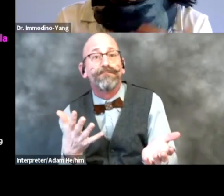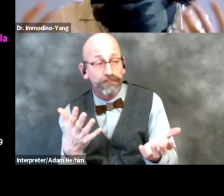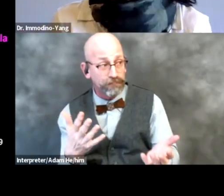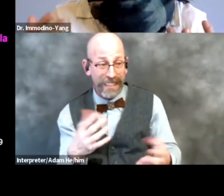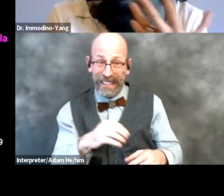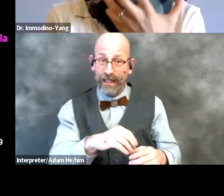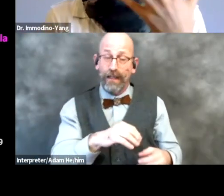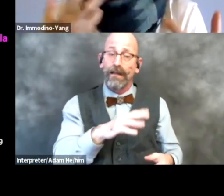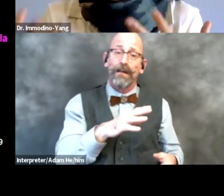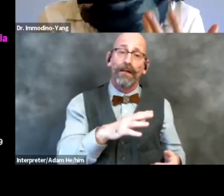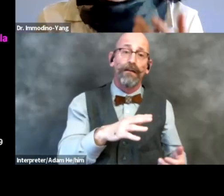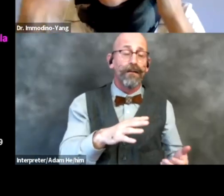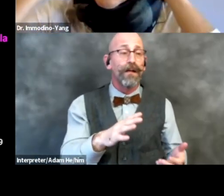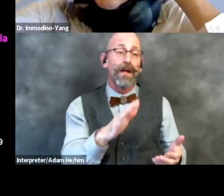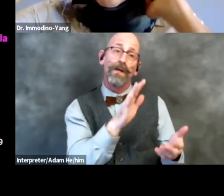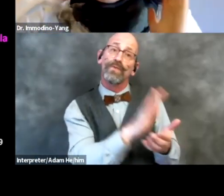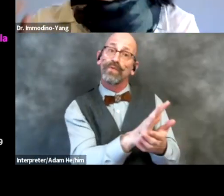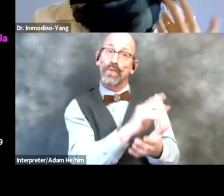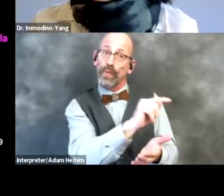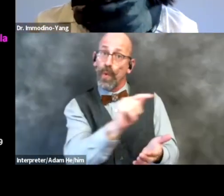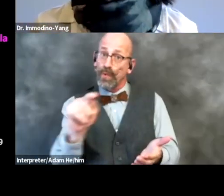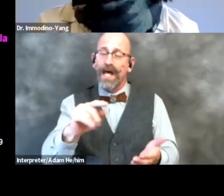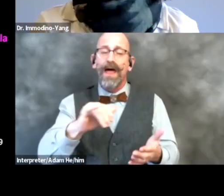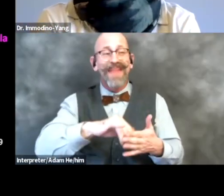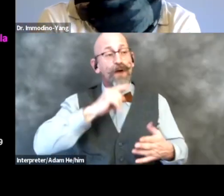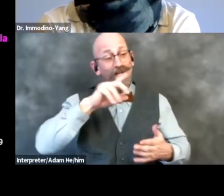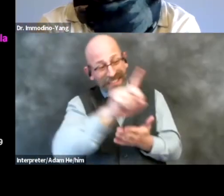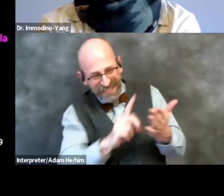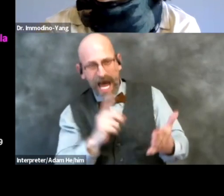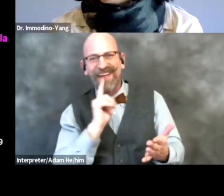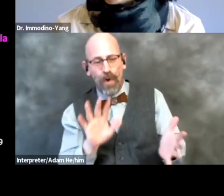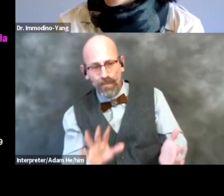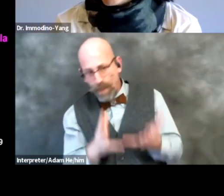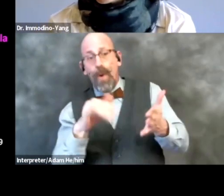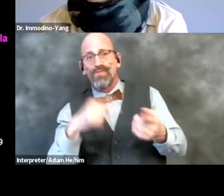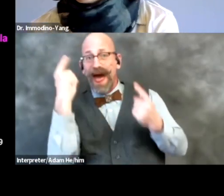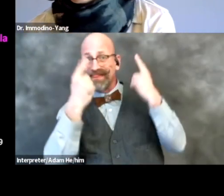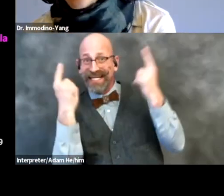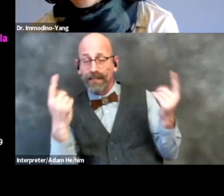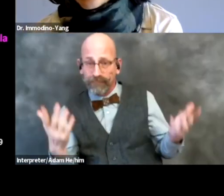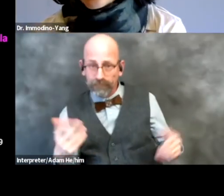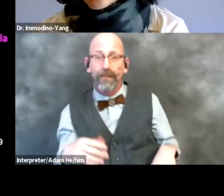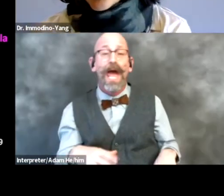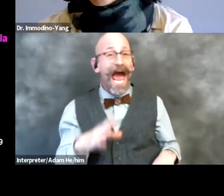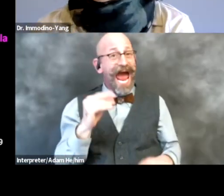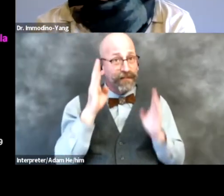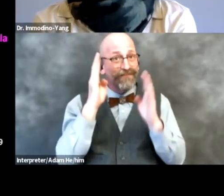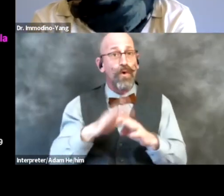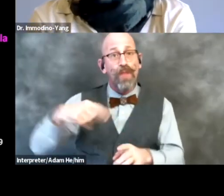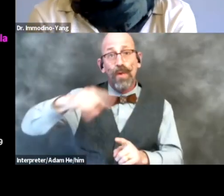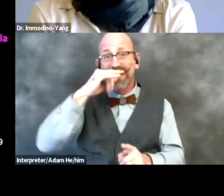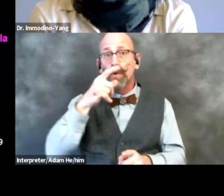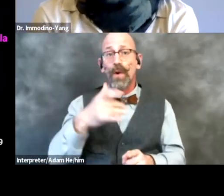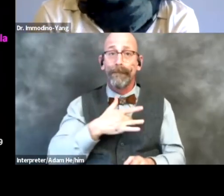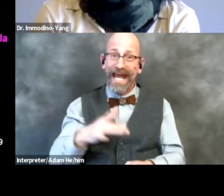designed around promoting these ways of deep thinking for both very low SES marginalized kids, for example, kids who are justice involved